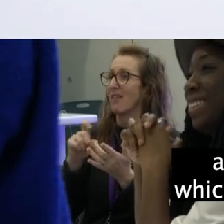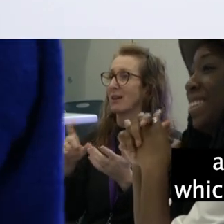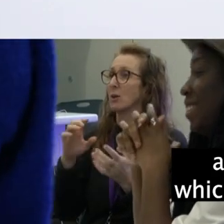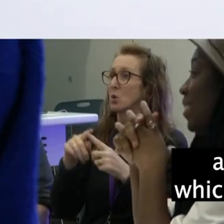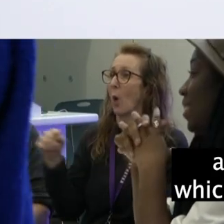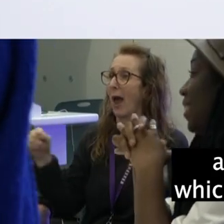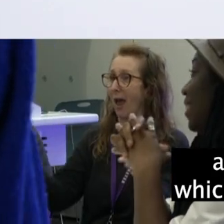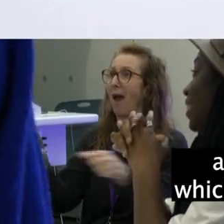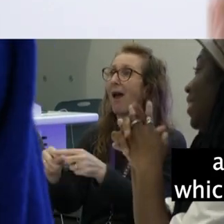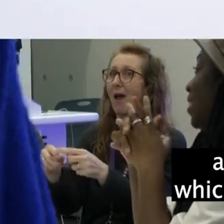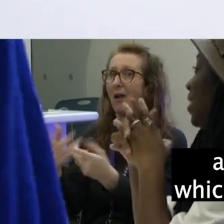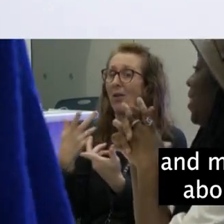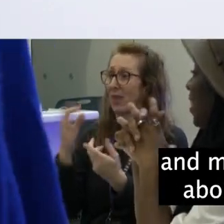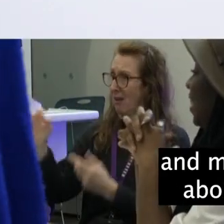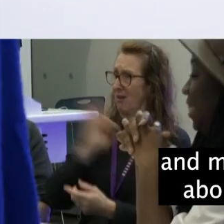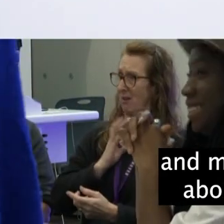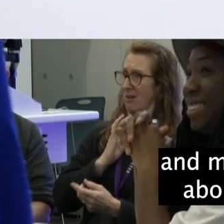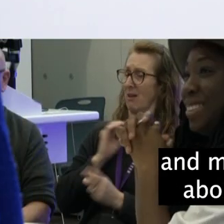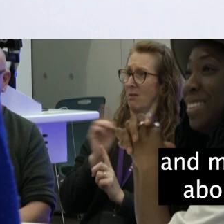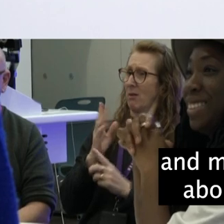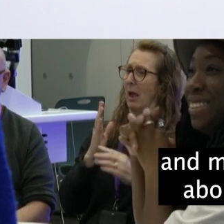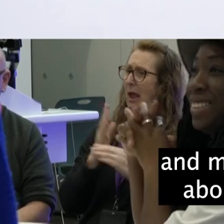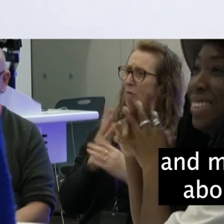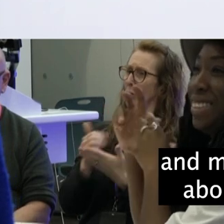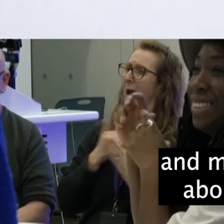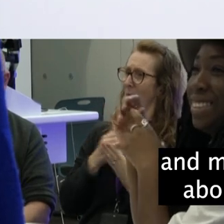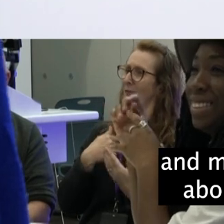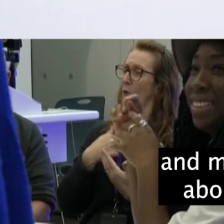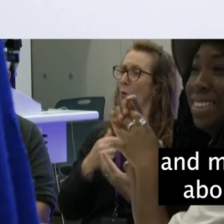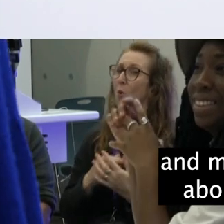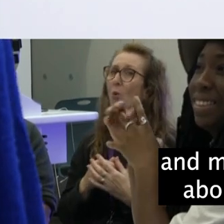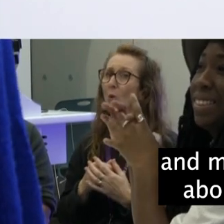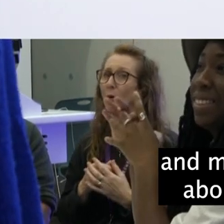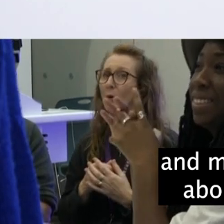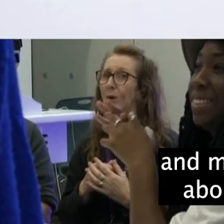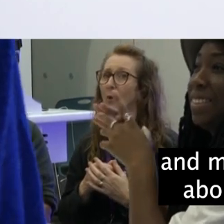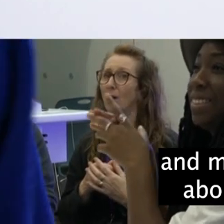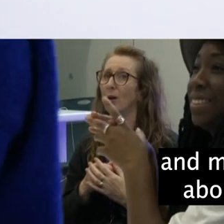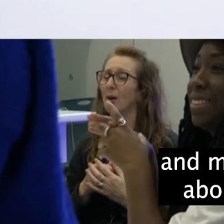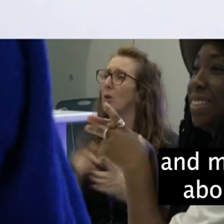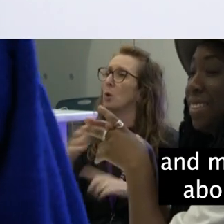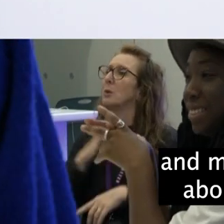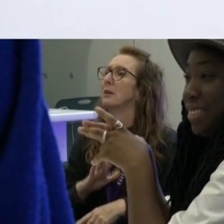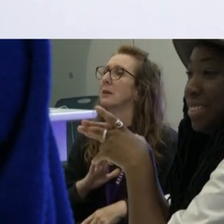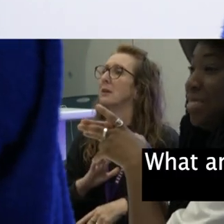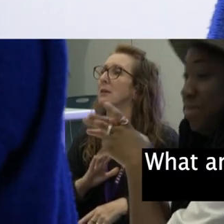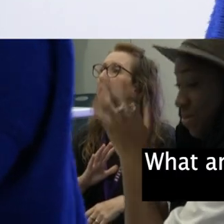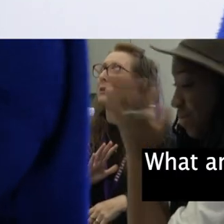been more conducive to action and more helpful for me, which was thinking about, okay, what do we need to